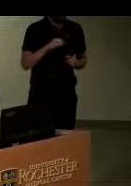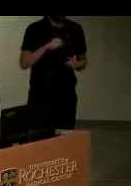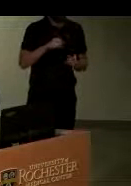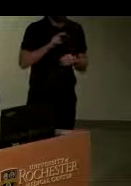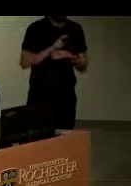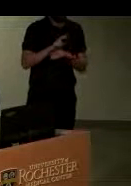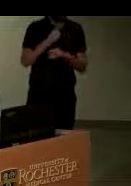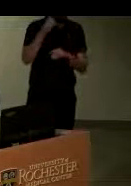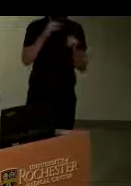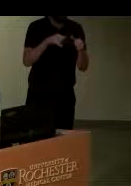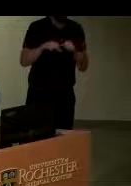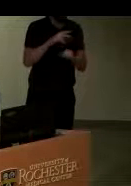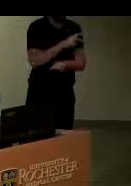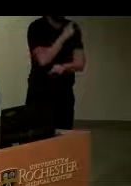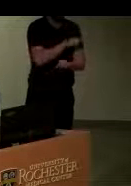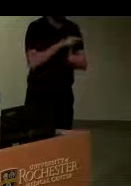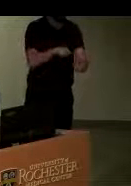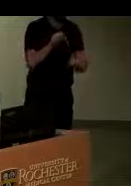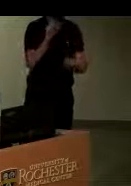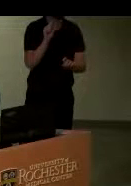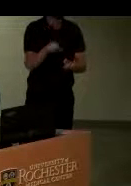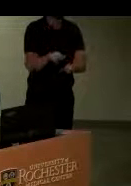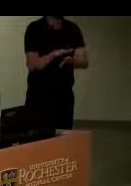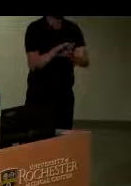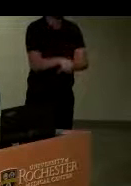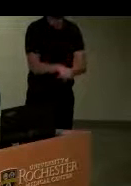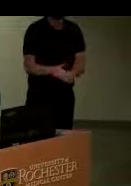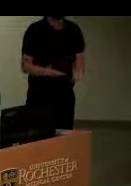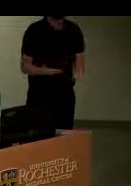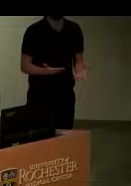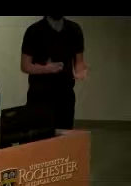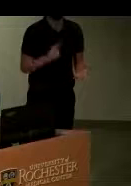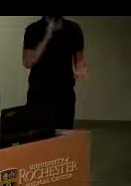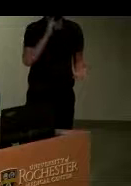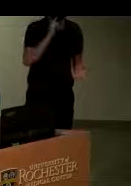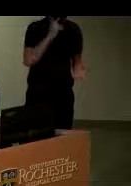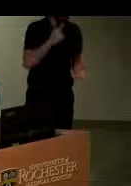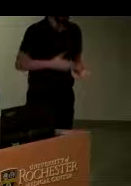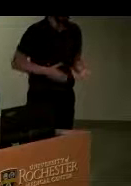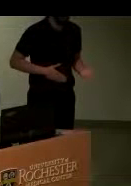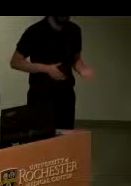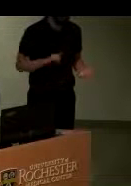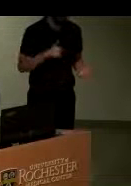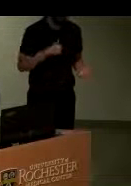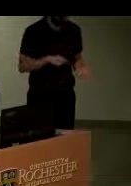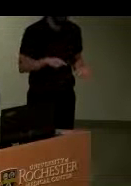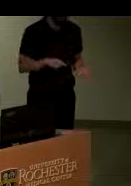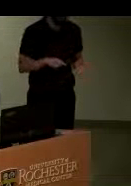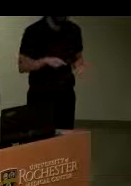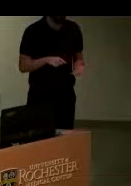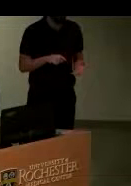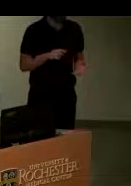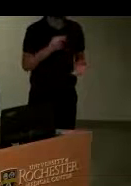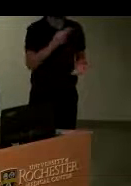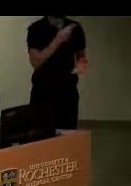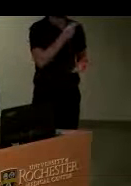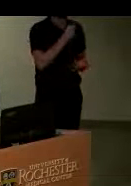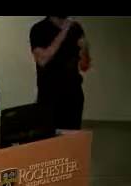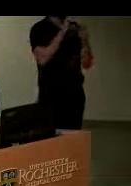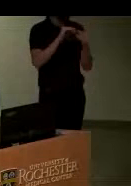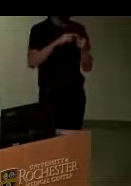for a standardized patient, this woman could imitate an acute abdomen like nobody I ever saw. So he says to